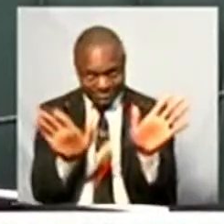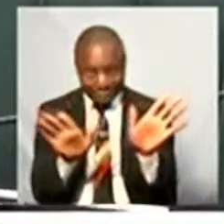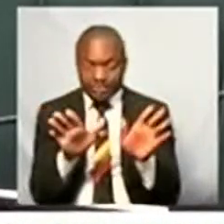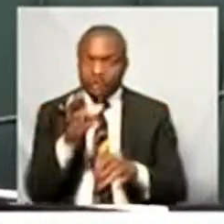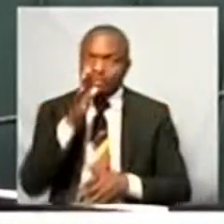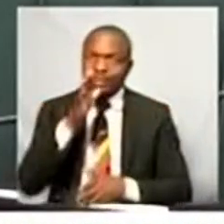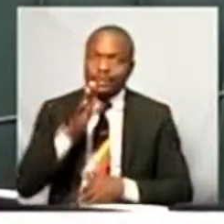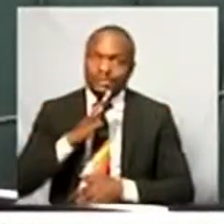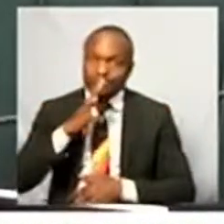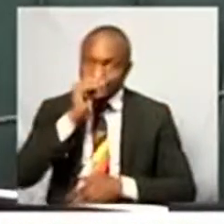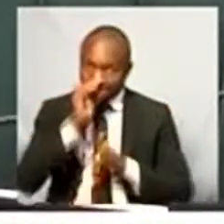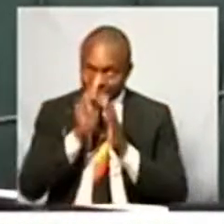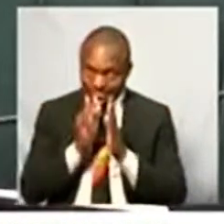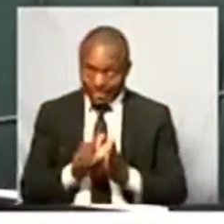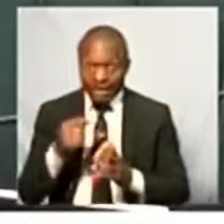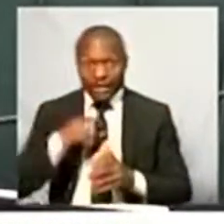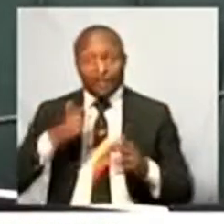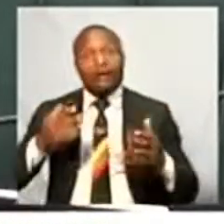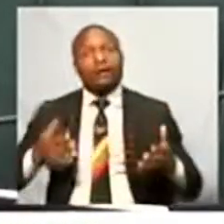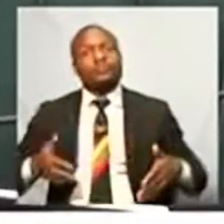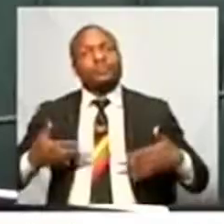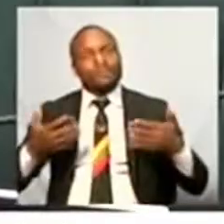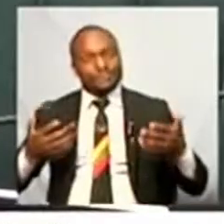Madam Speaker, and I'm happy that